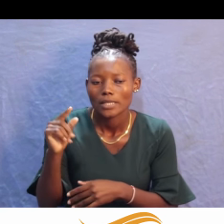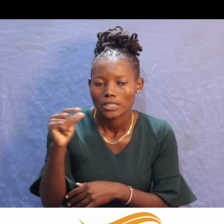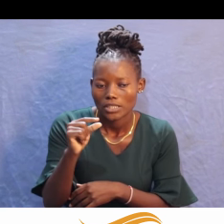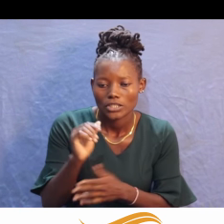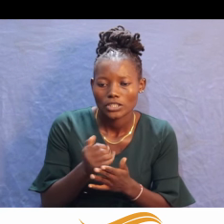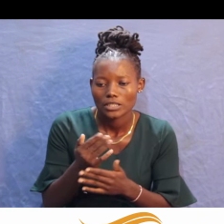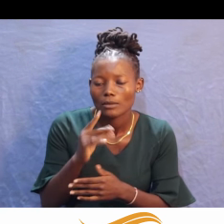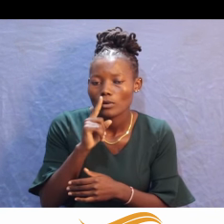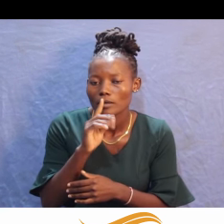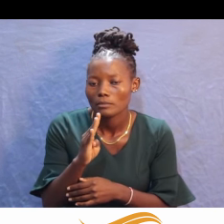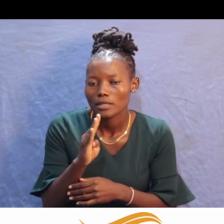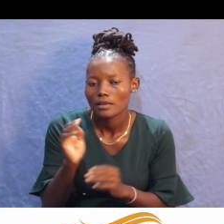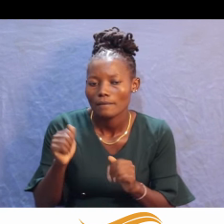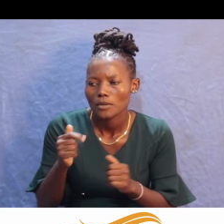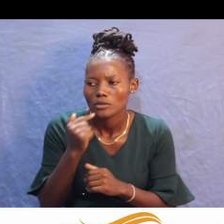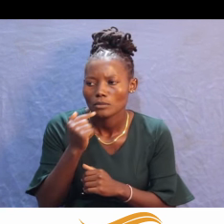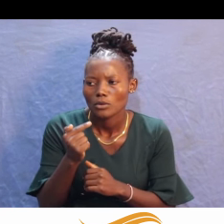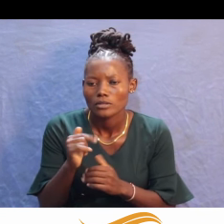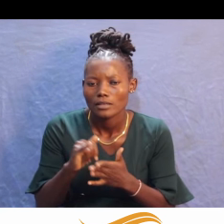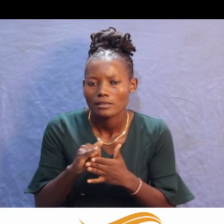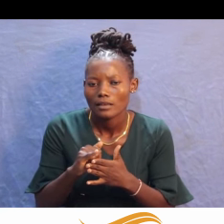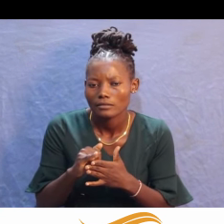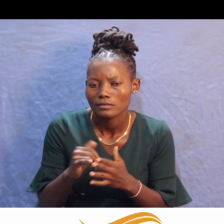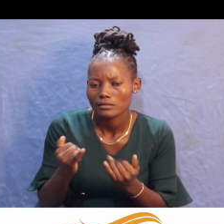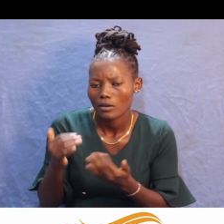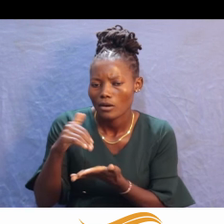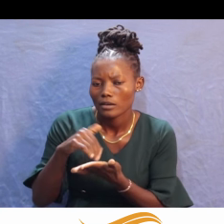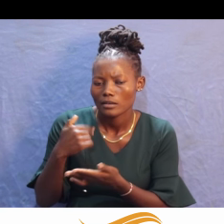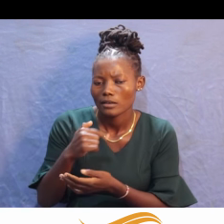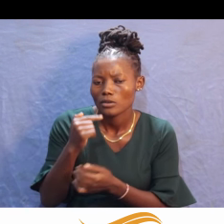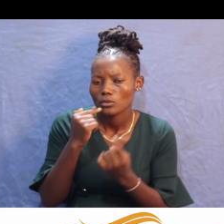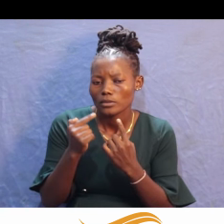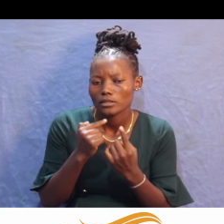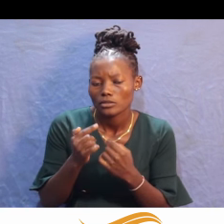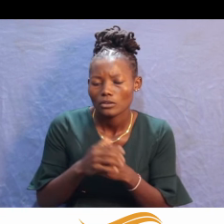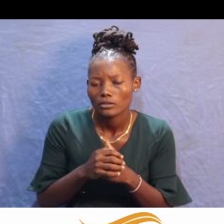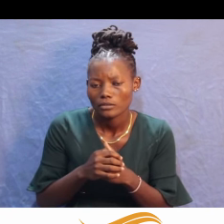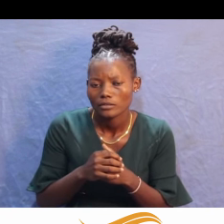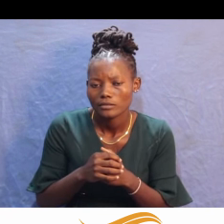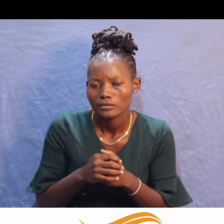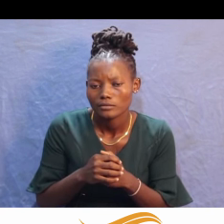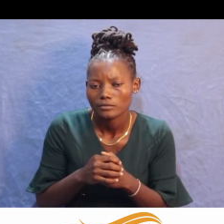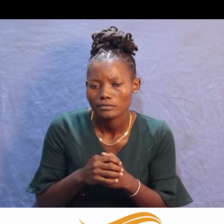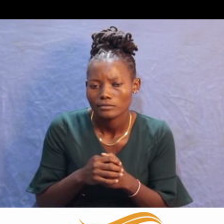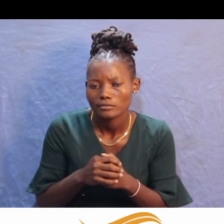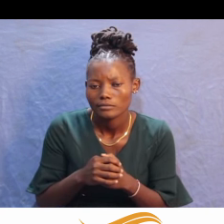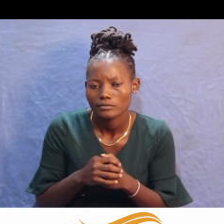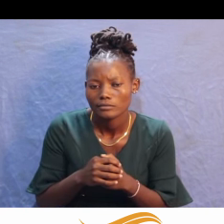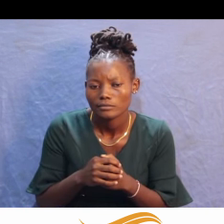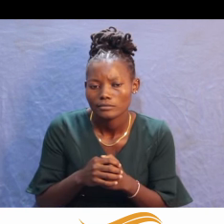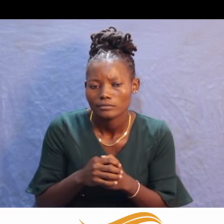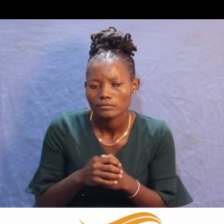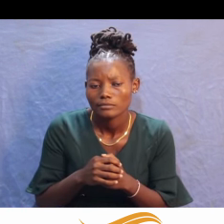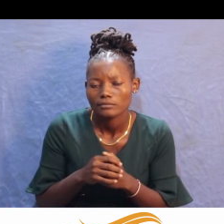the complications of obesity. And again, we're talking shortly here on an athletic